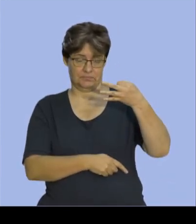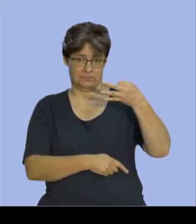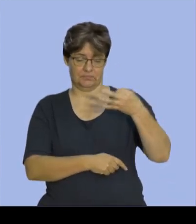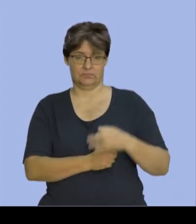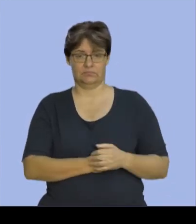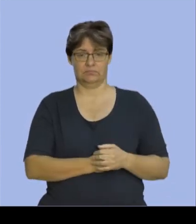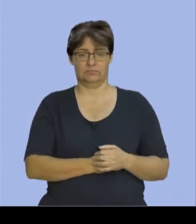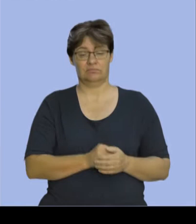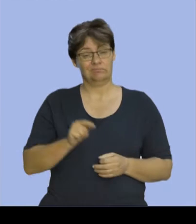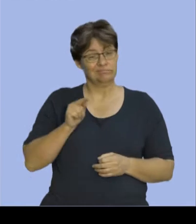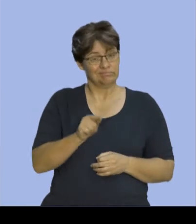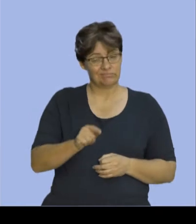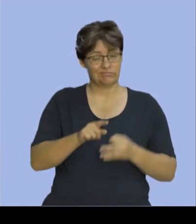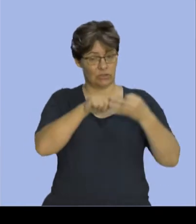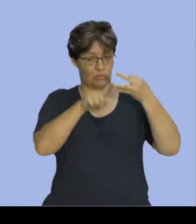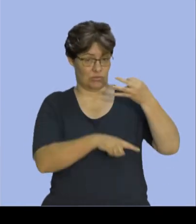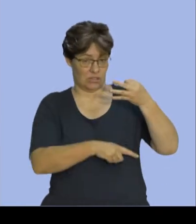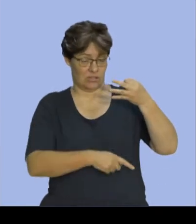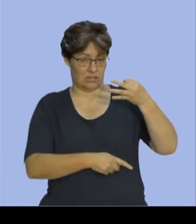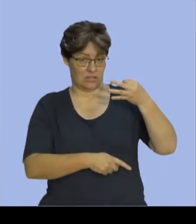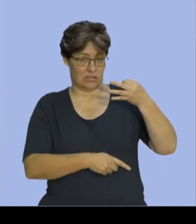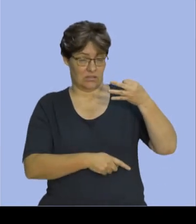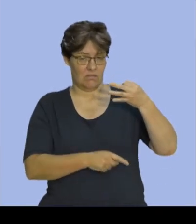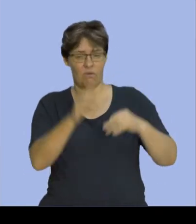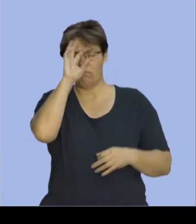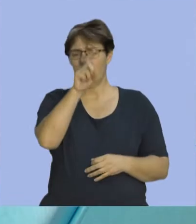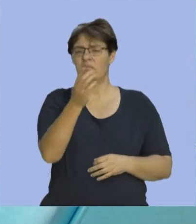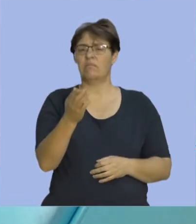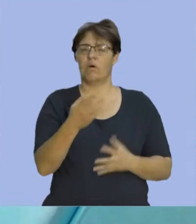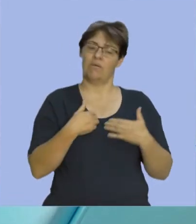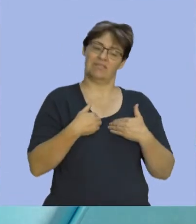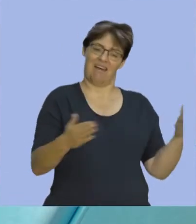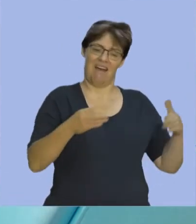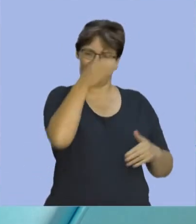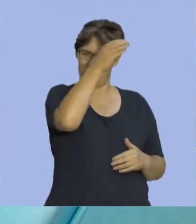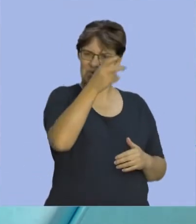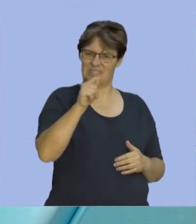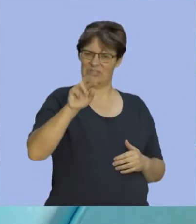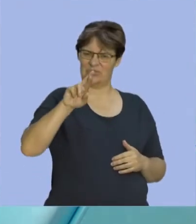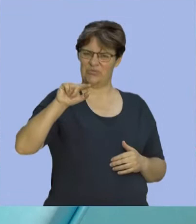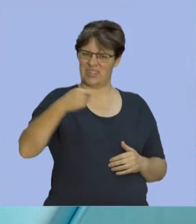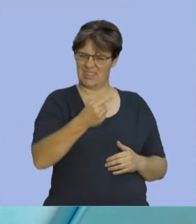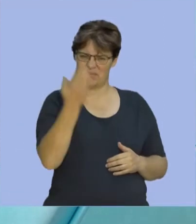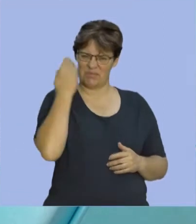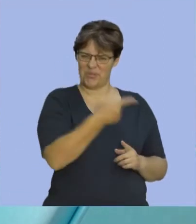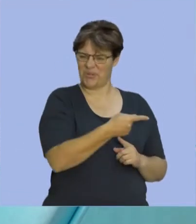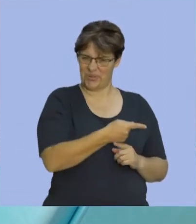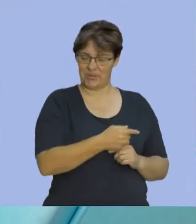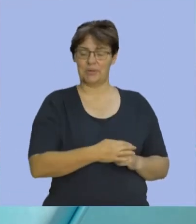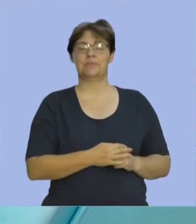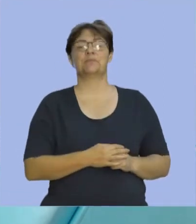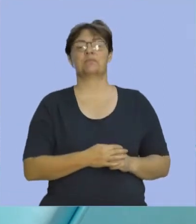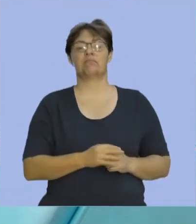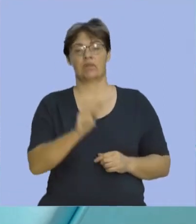guys, with these 3, remember when we're starting with this particular concept of trigonometry, we also